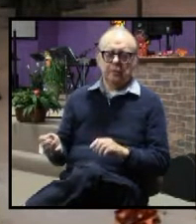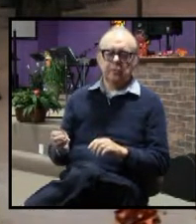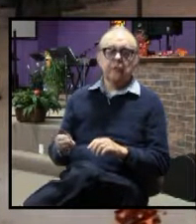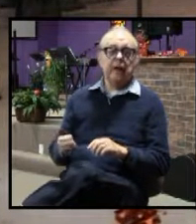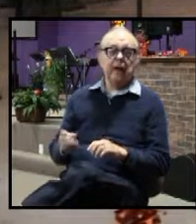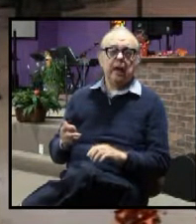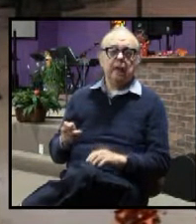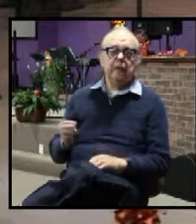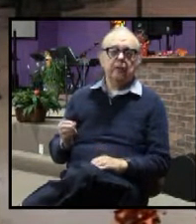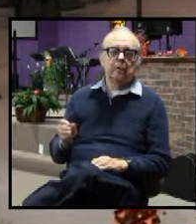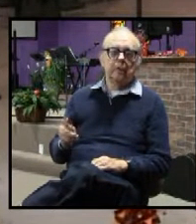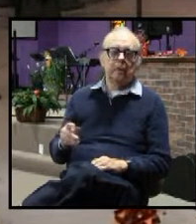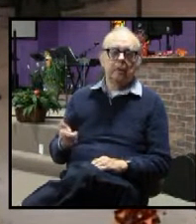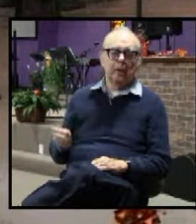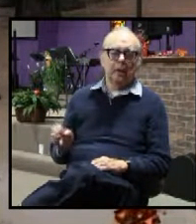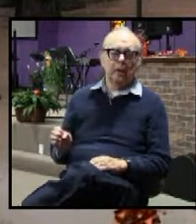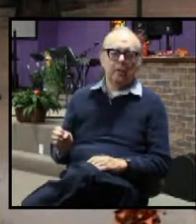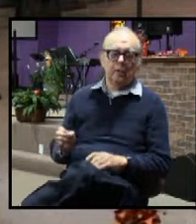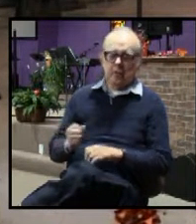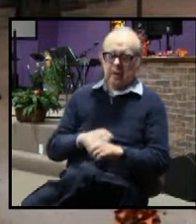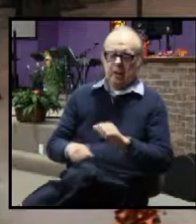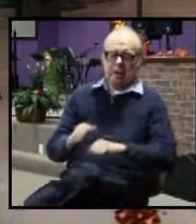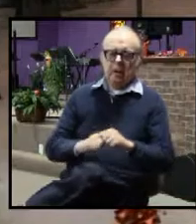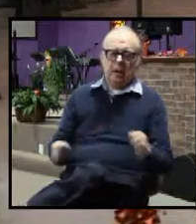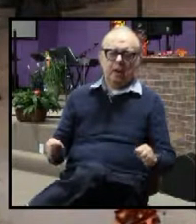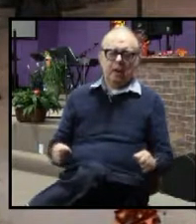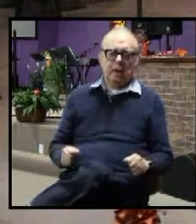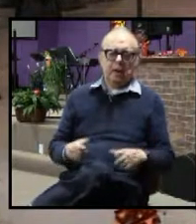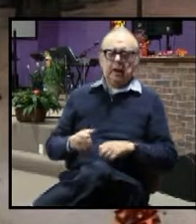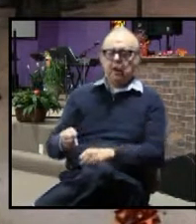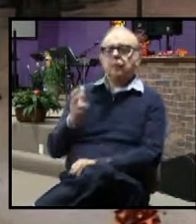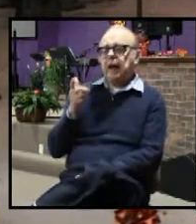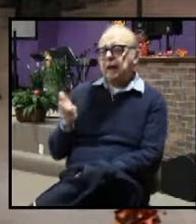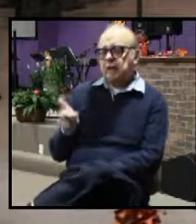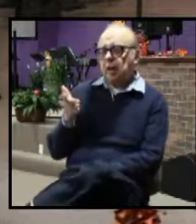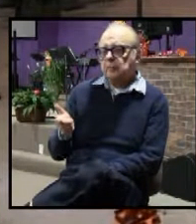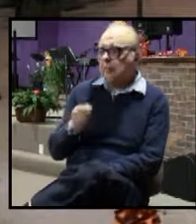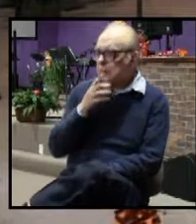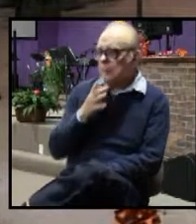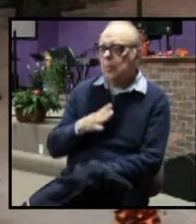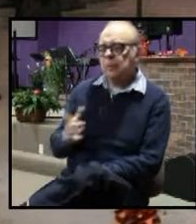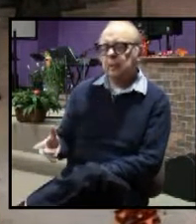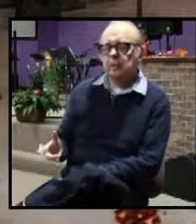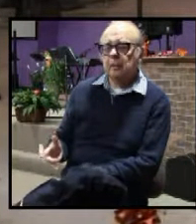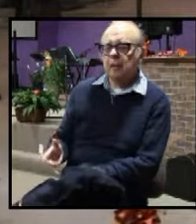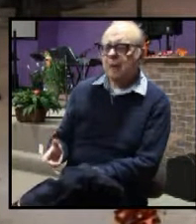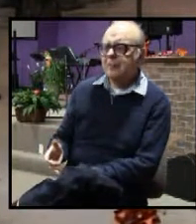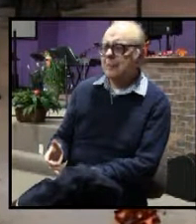He took her hostage. He tied her up with electrical cords, held her at gunpoint.